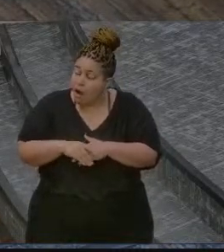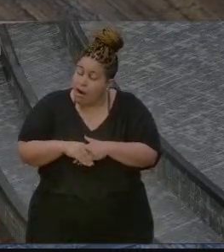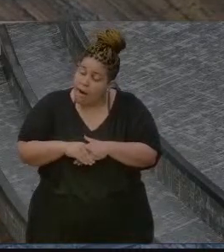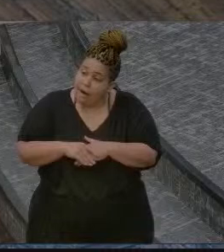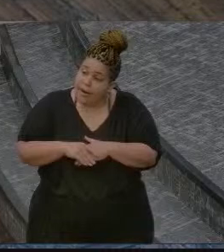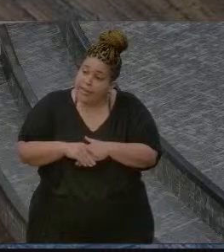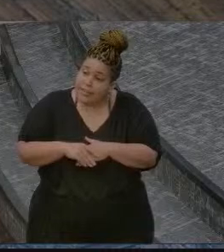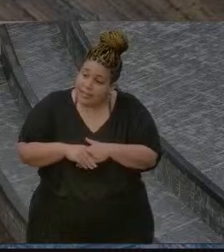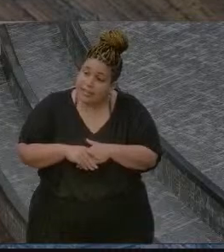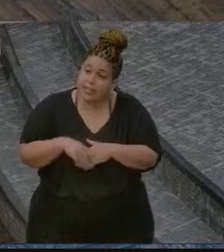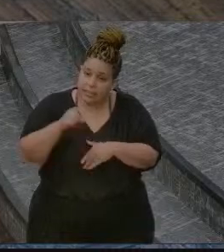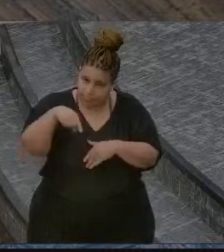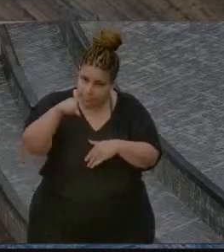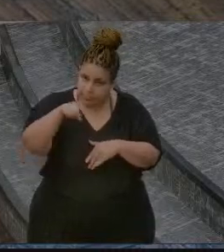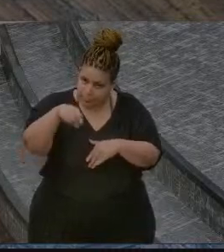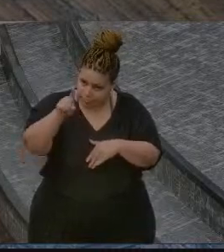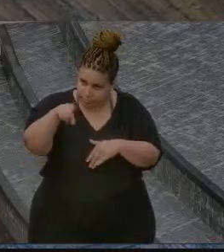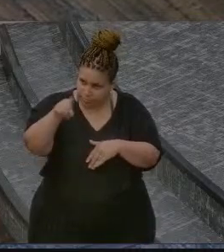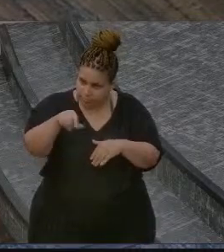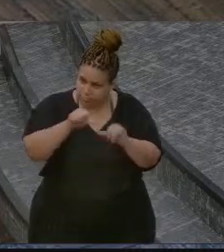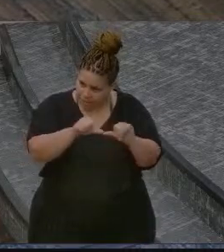That's Hillsman. Keep going.